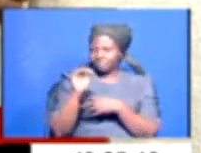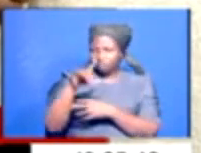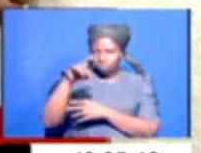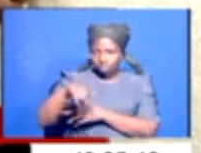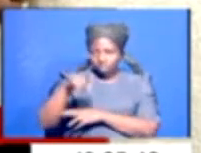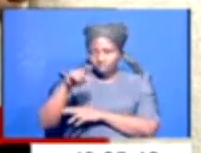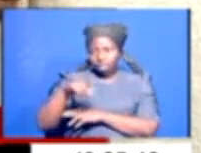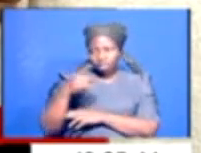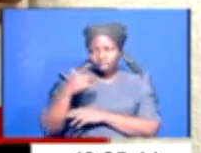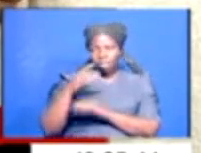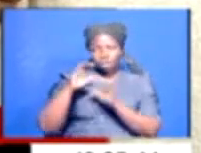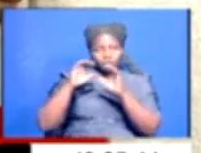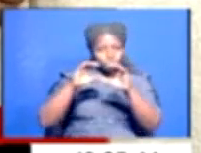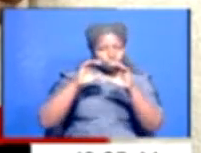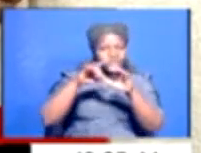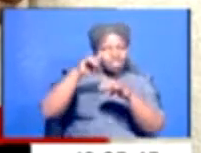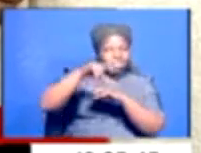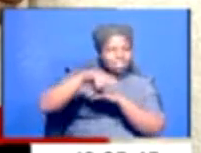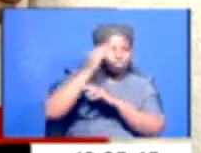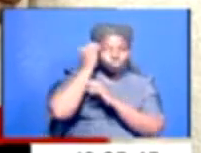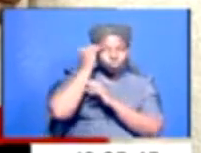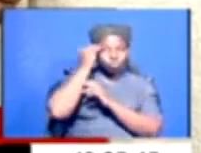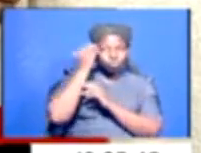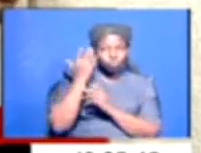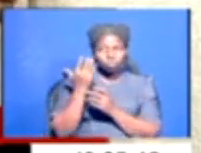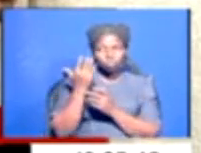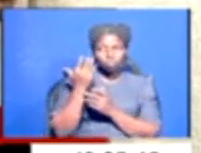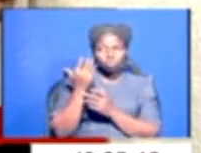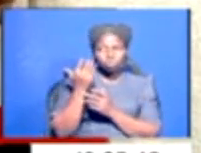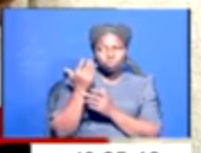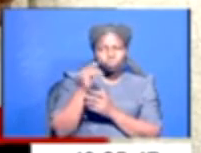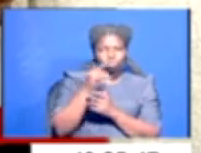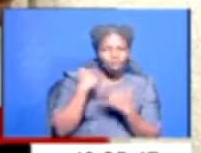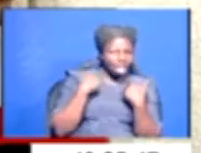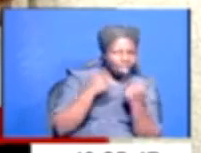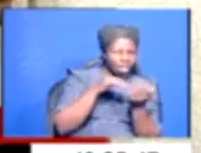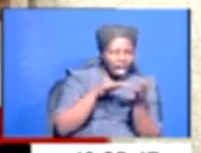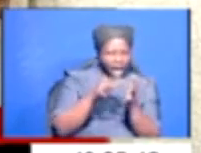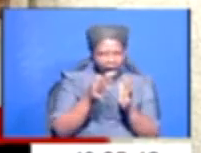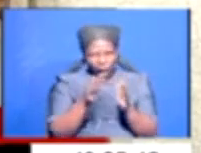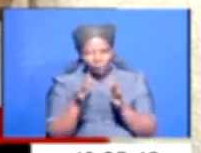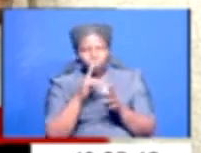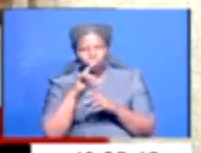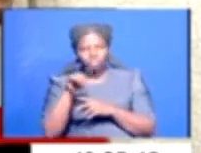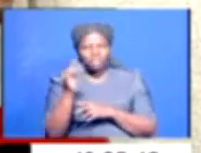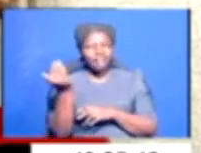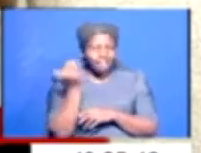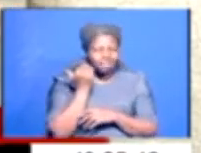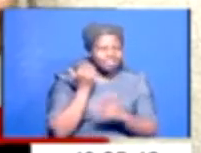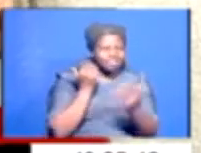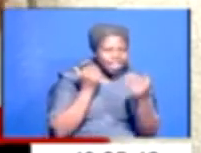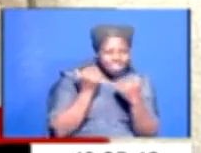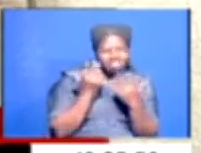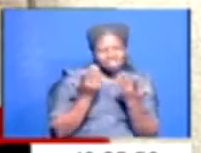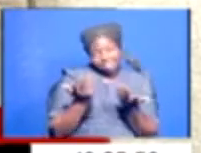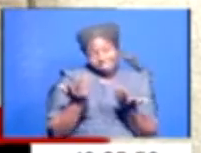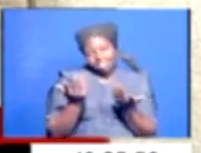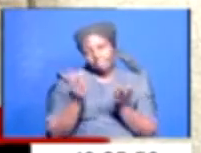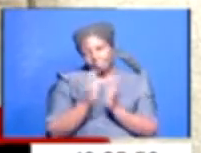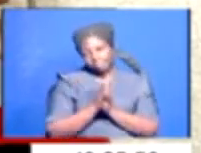coach needs to know how healthy are you. Mm-hmm. So he has, despite being the